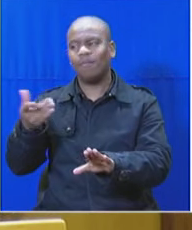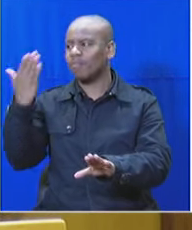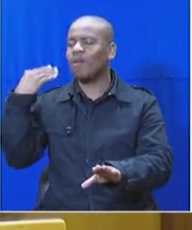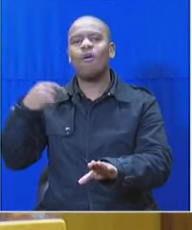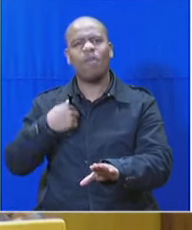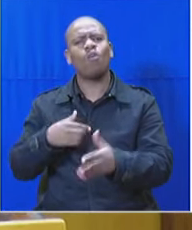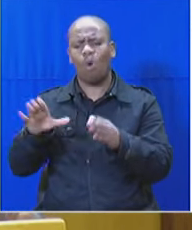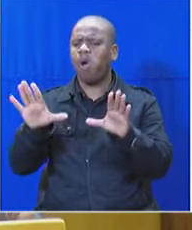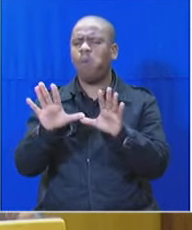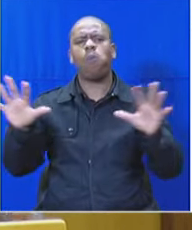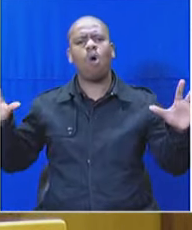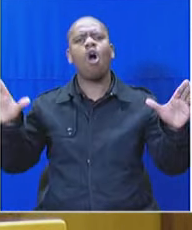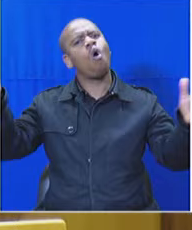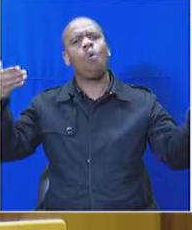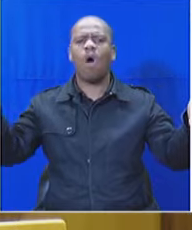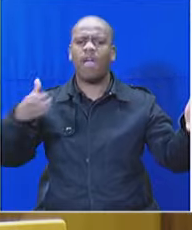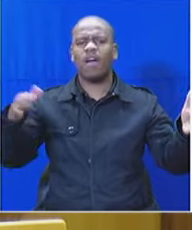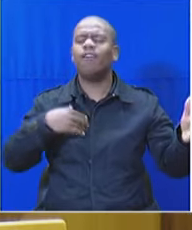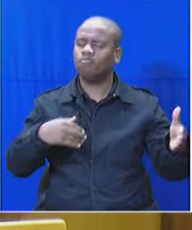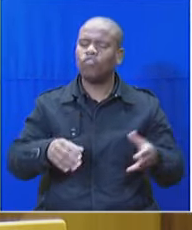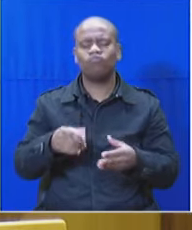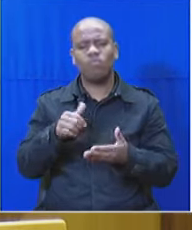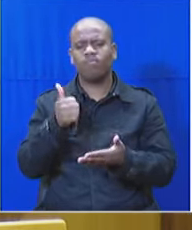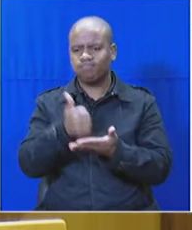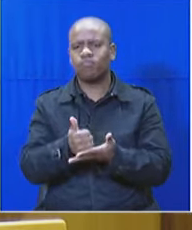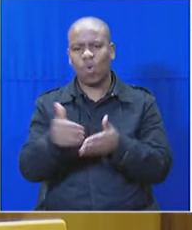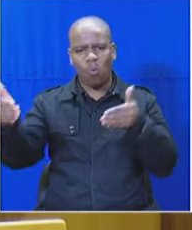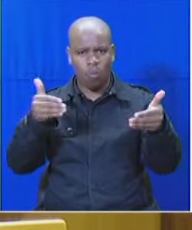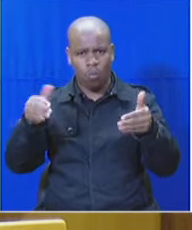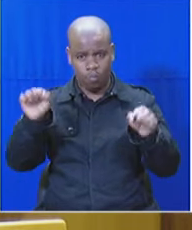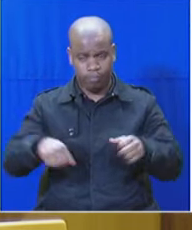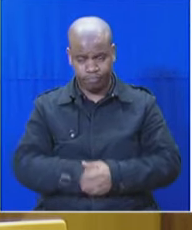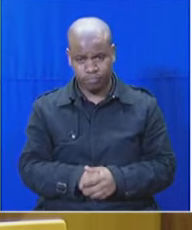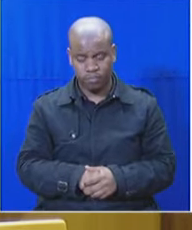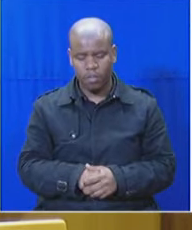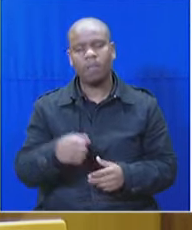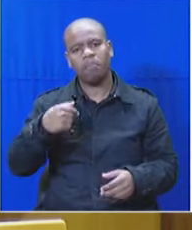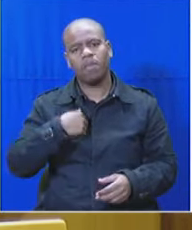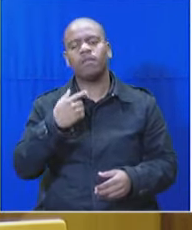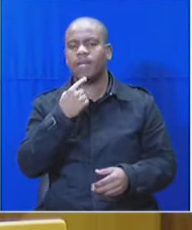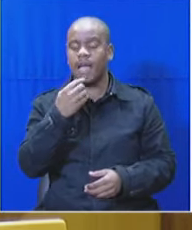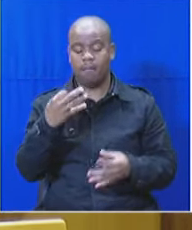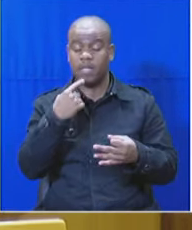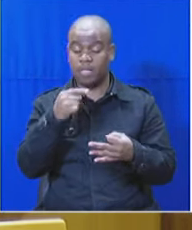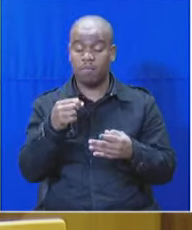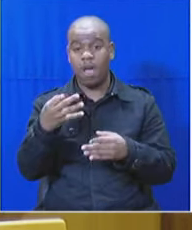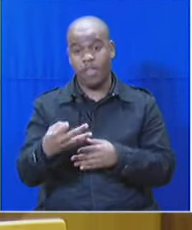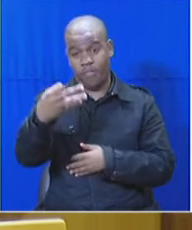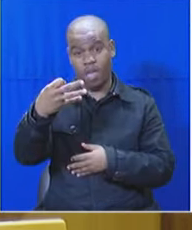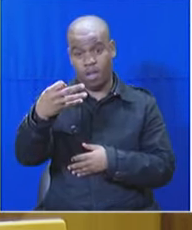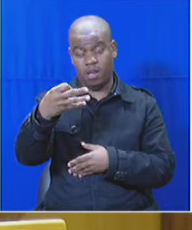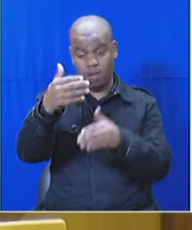can offer my services. I was saying, Honourable Chairperson, that is the third phase of